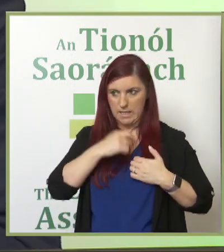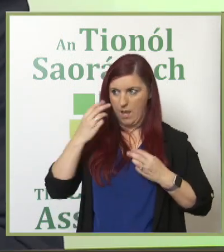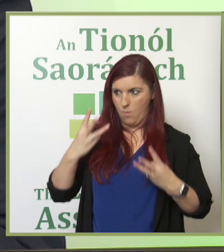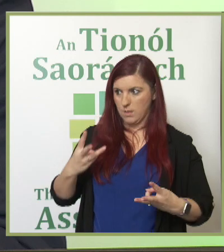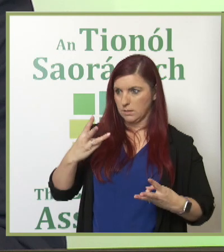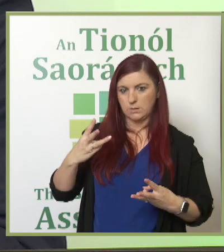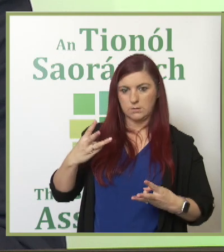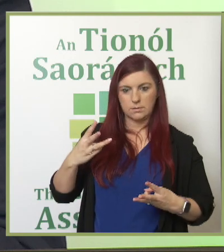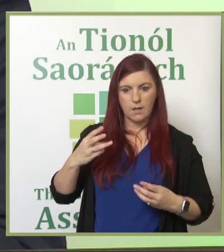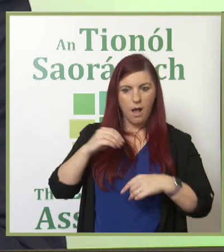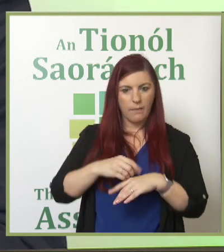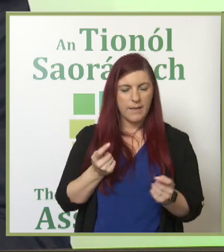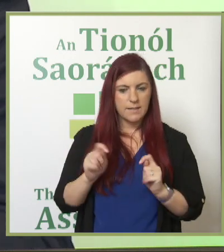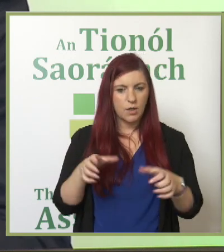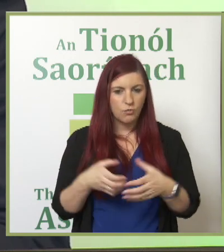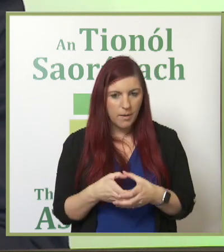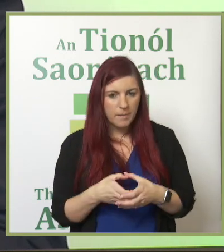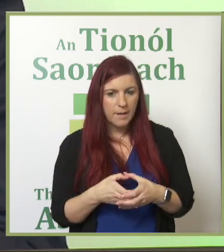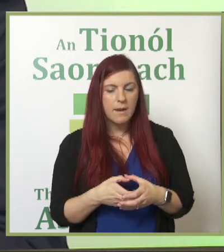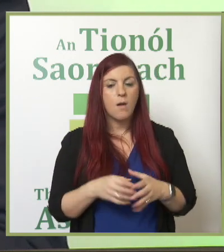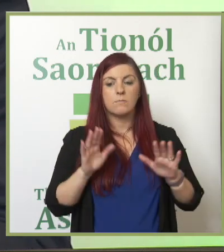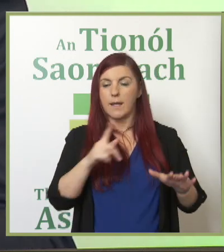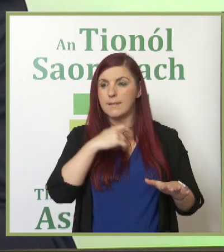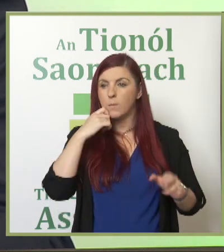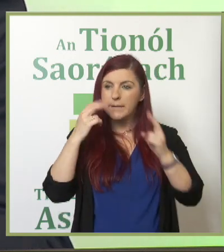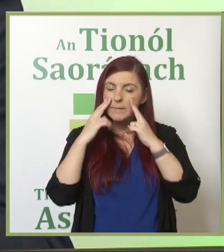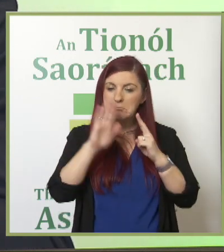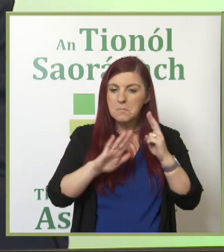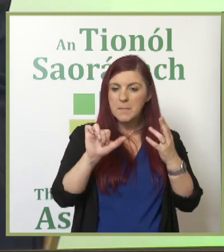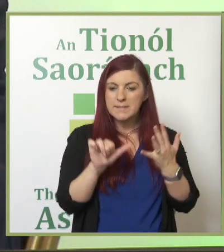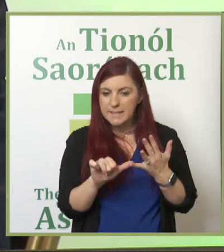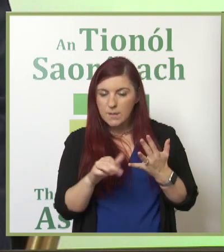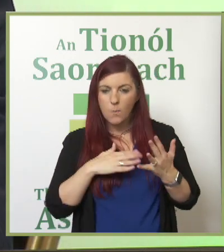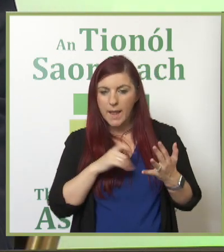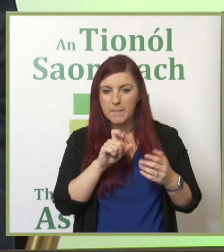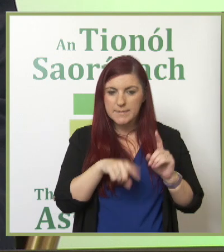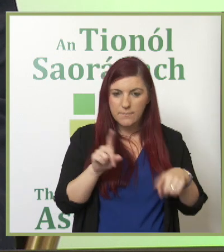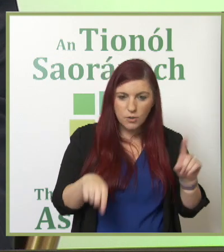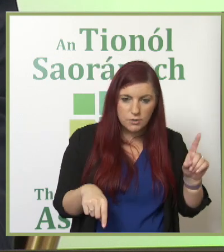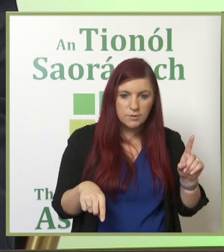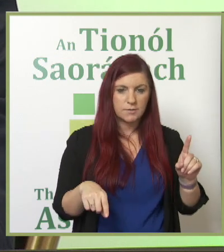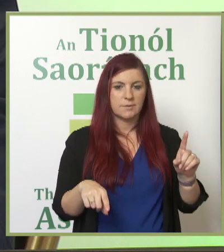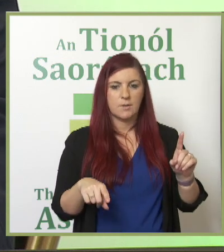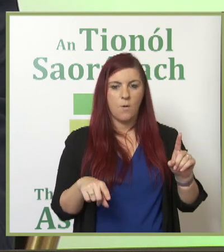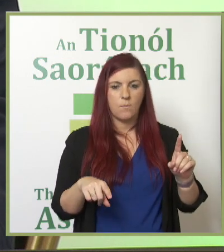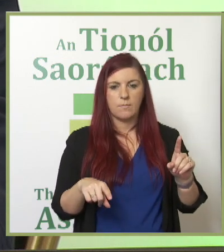Now, ideally the group would be 6 people. We'd like a bit of diversity in the group, so it shouldn't all be,